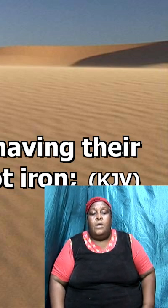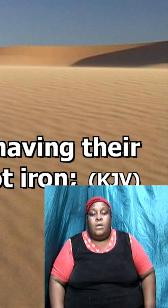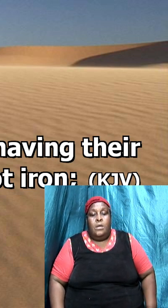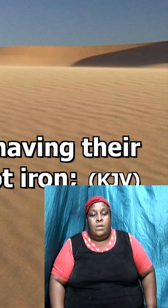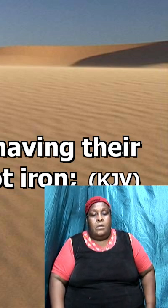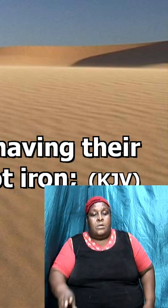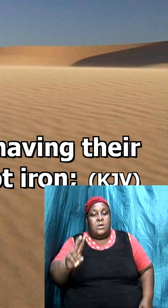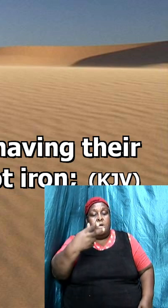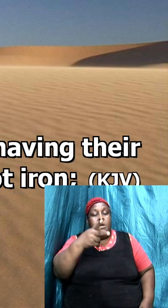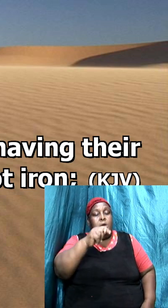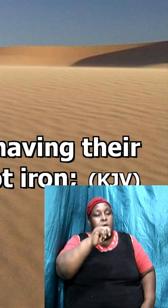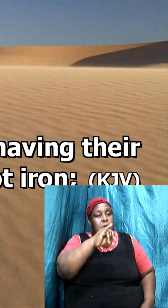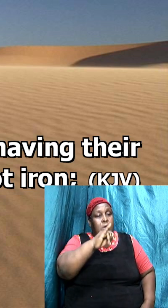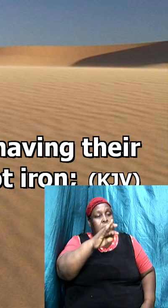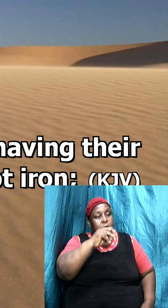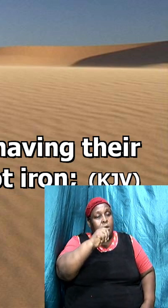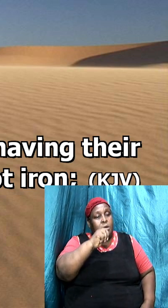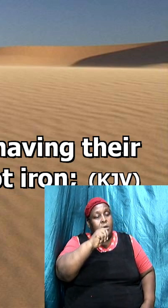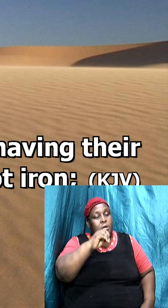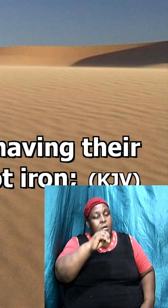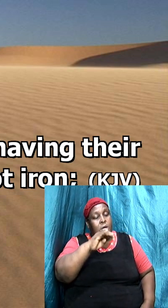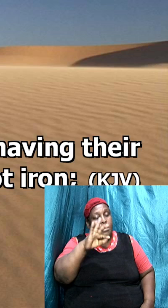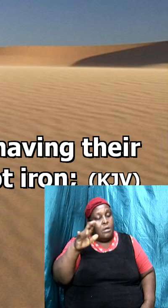Second Timothy 4.